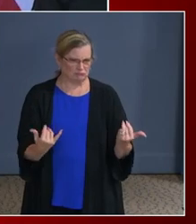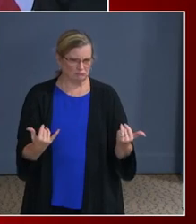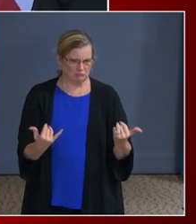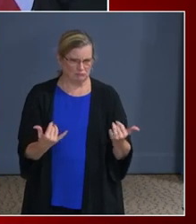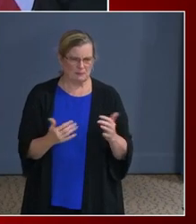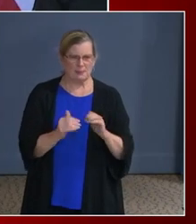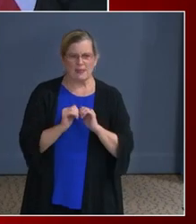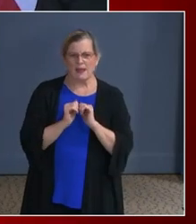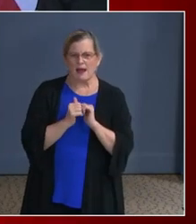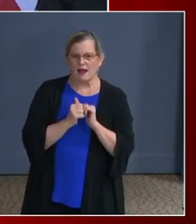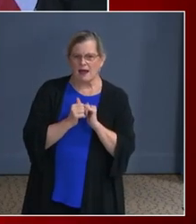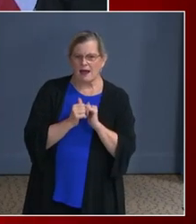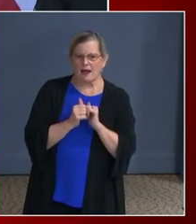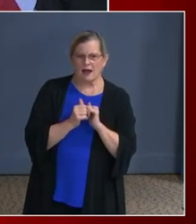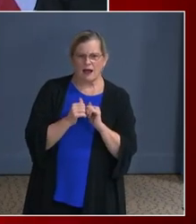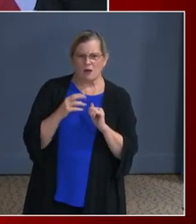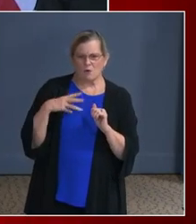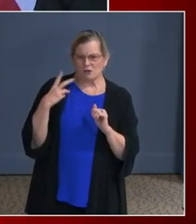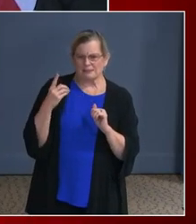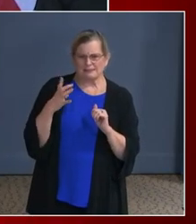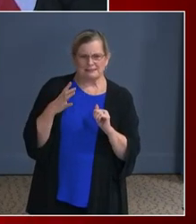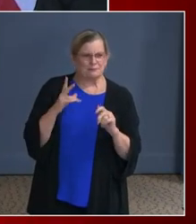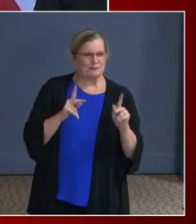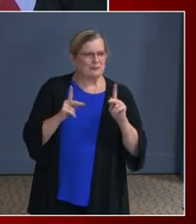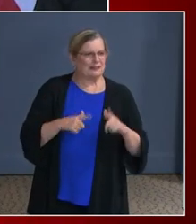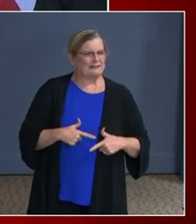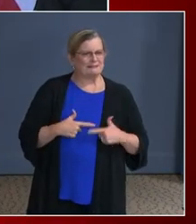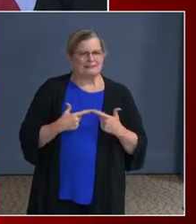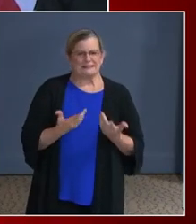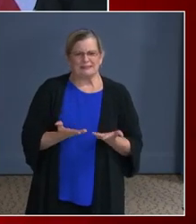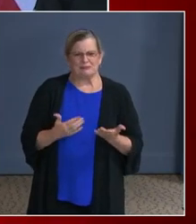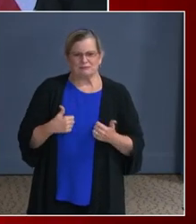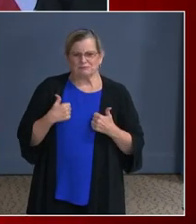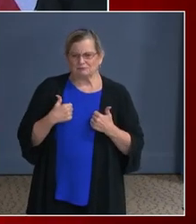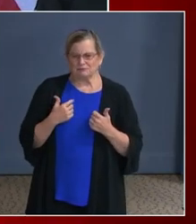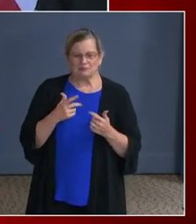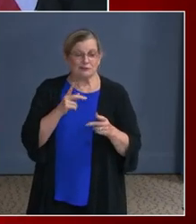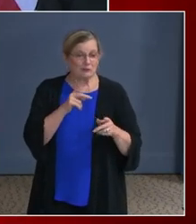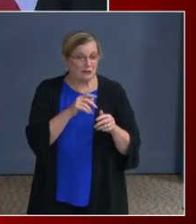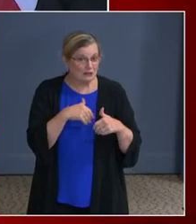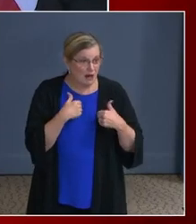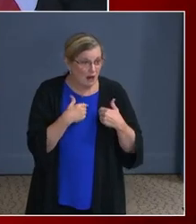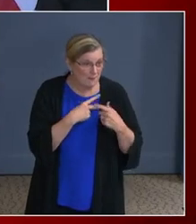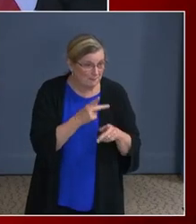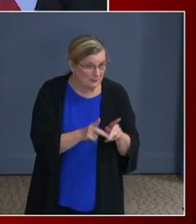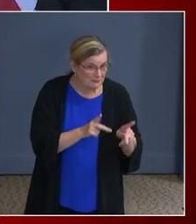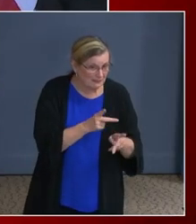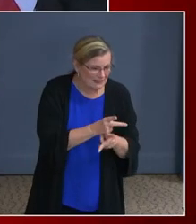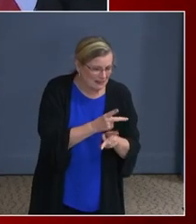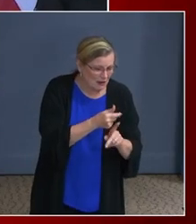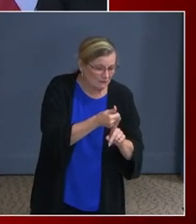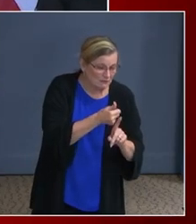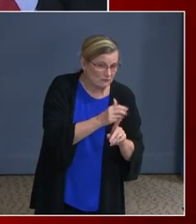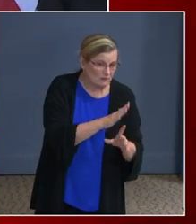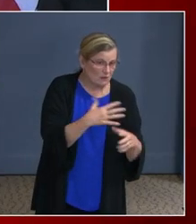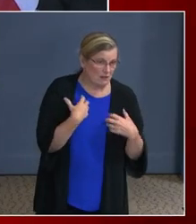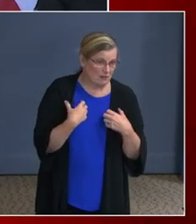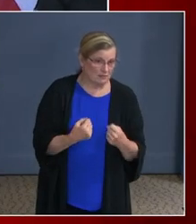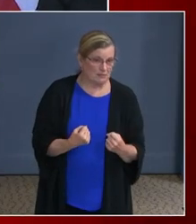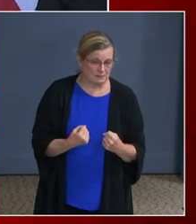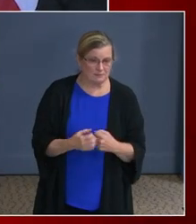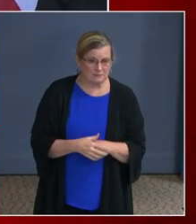can make sure young people are getting the regular care they need to stay healthy. Let me